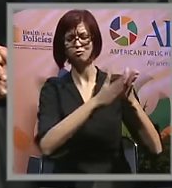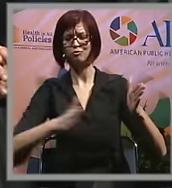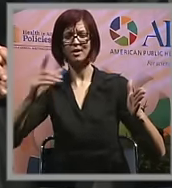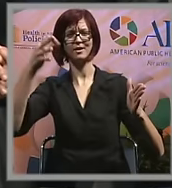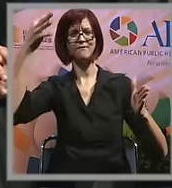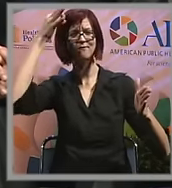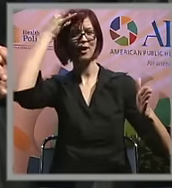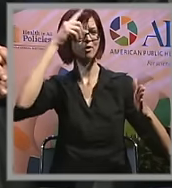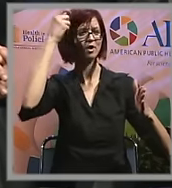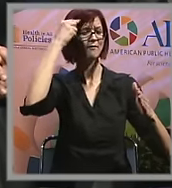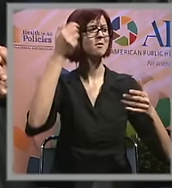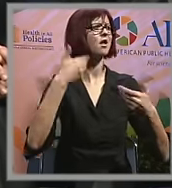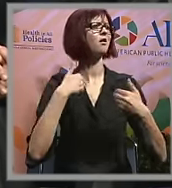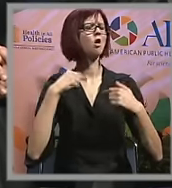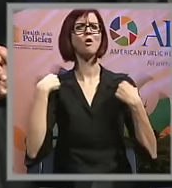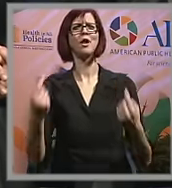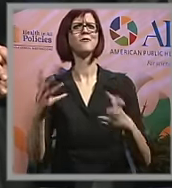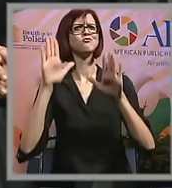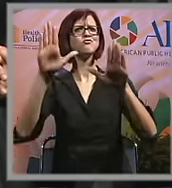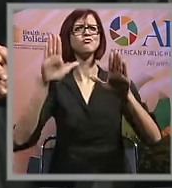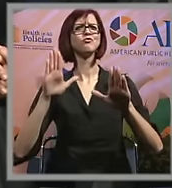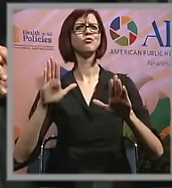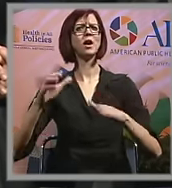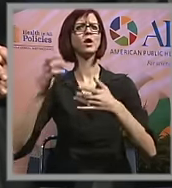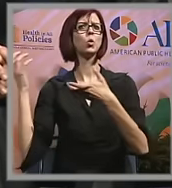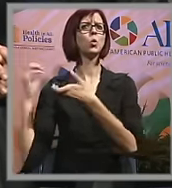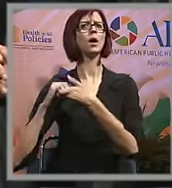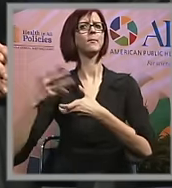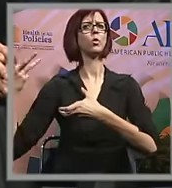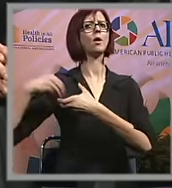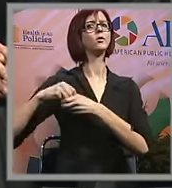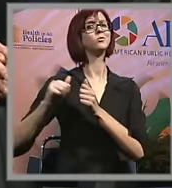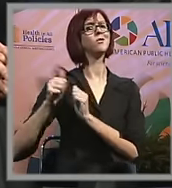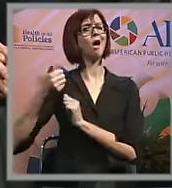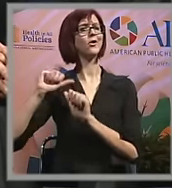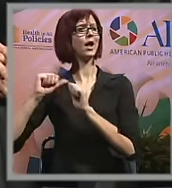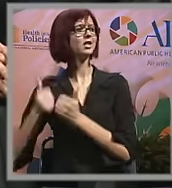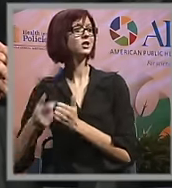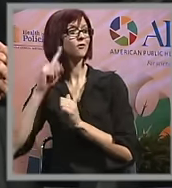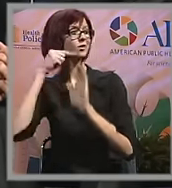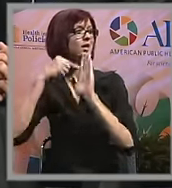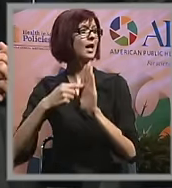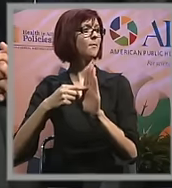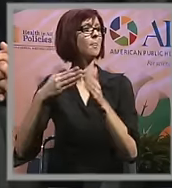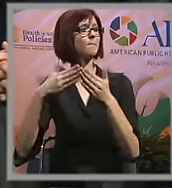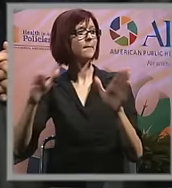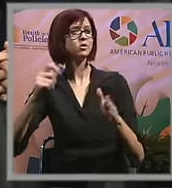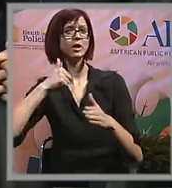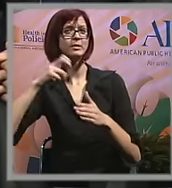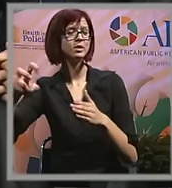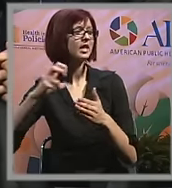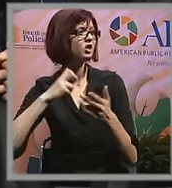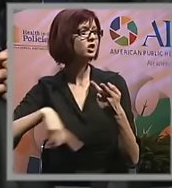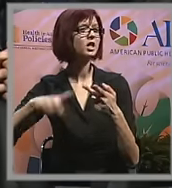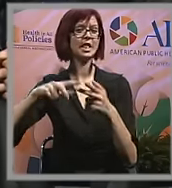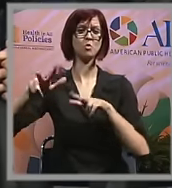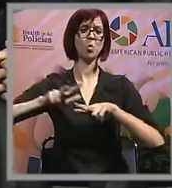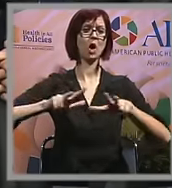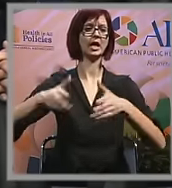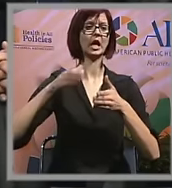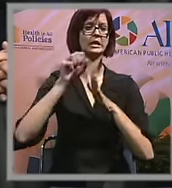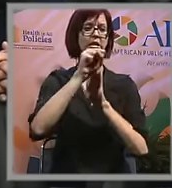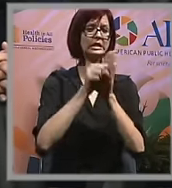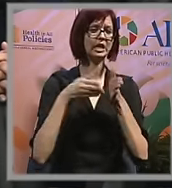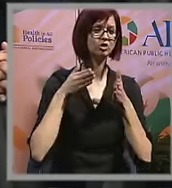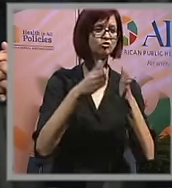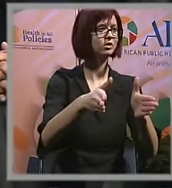from many other agencies. With Department of Transportation, for example, they've been a great partner on the walking initiative. They've been working on safe streets and the idea